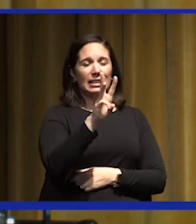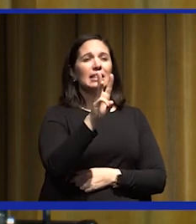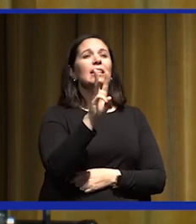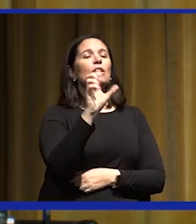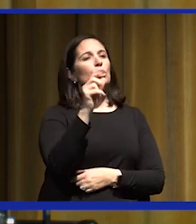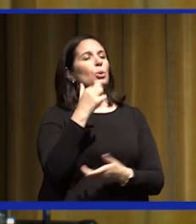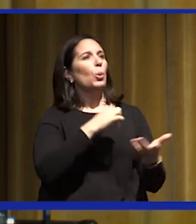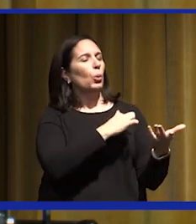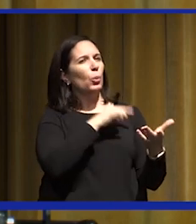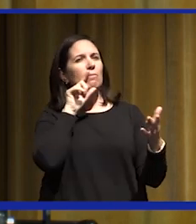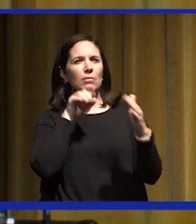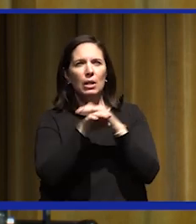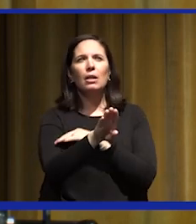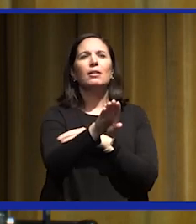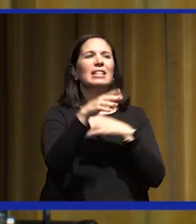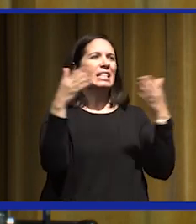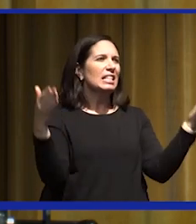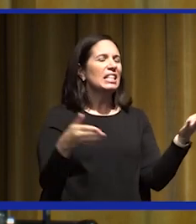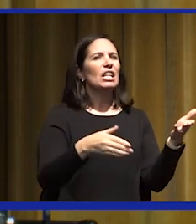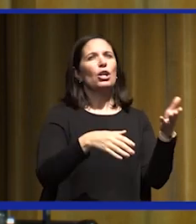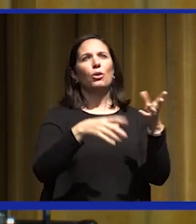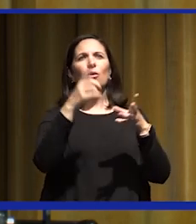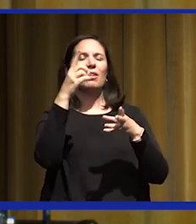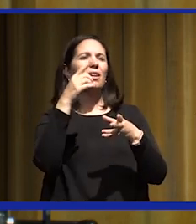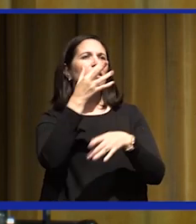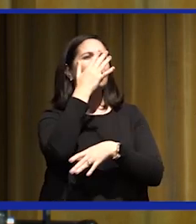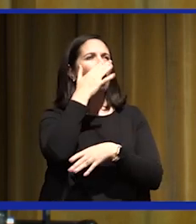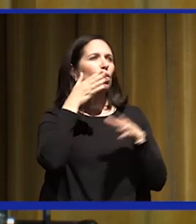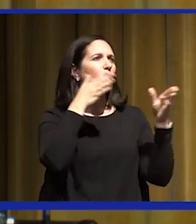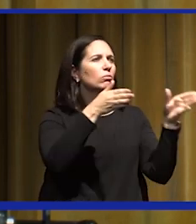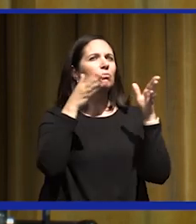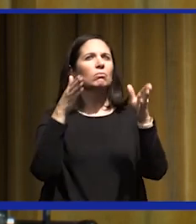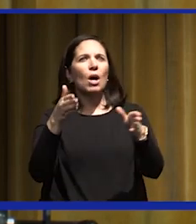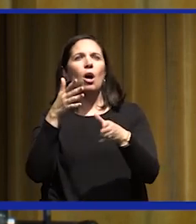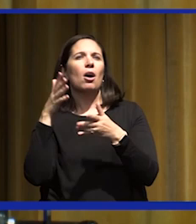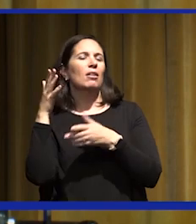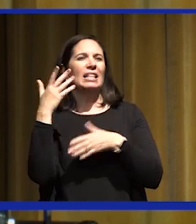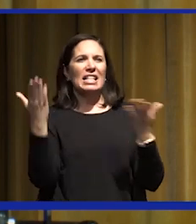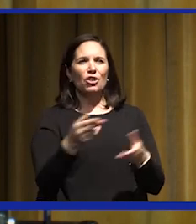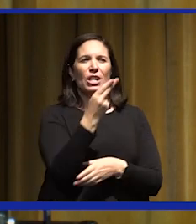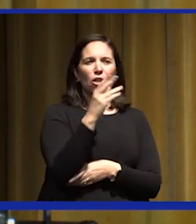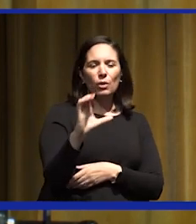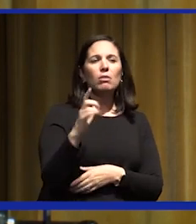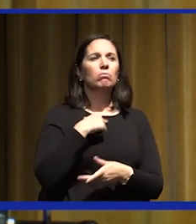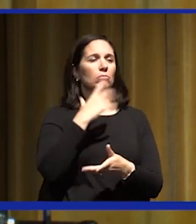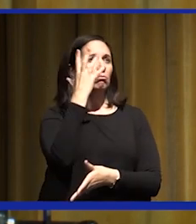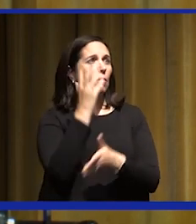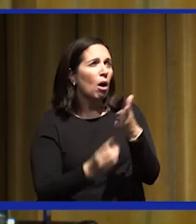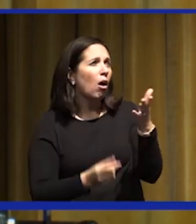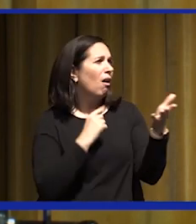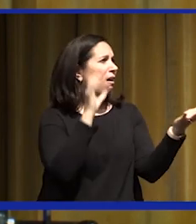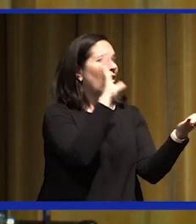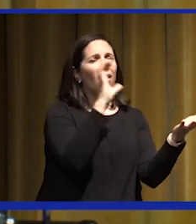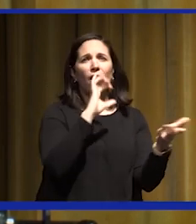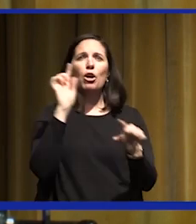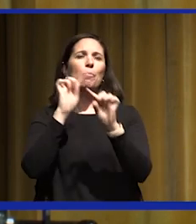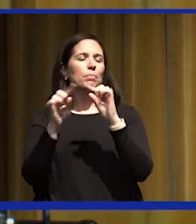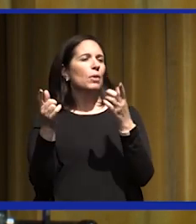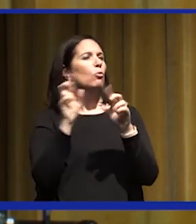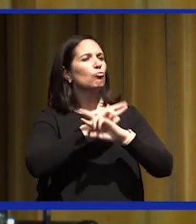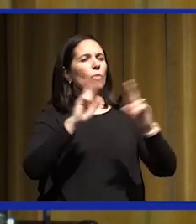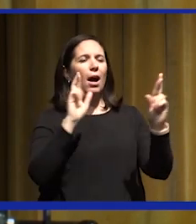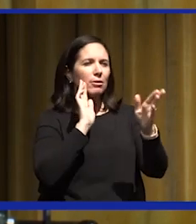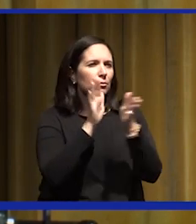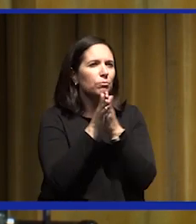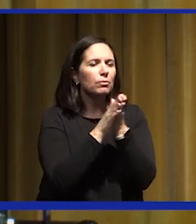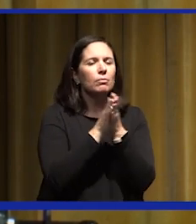took a step as freshmen into the leaky, color-coded hallways of Henry Clay. Lost, yet eager to start our four-year journey, we slowly found our